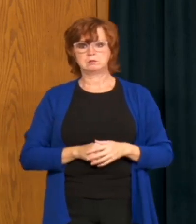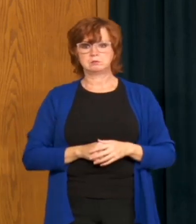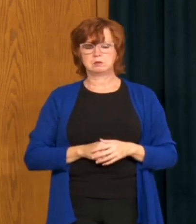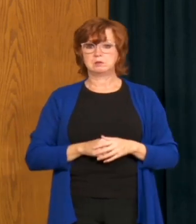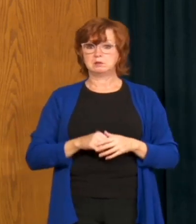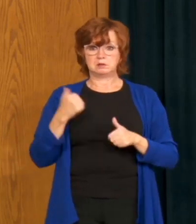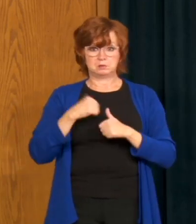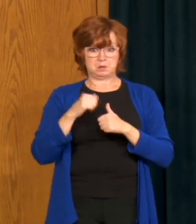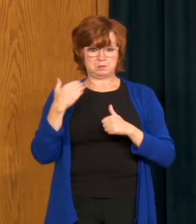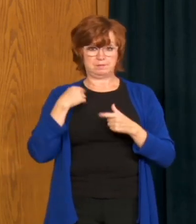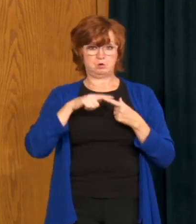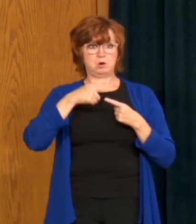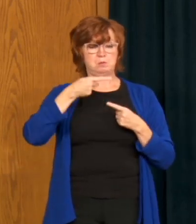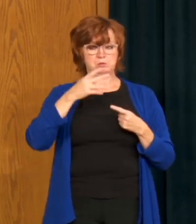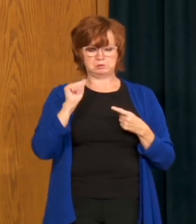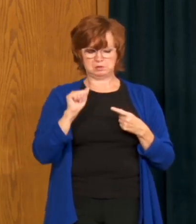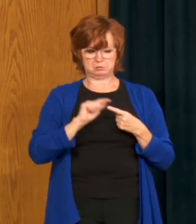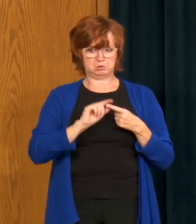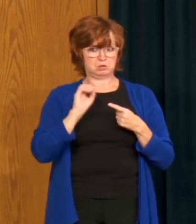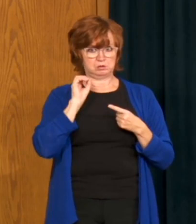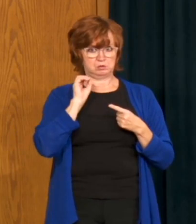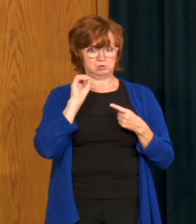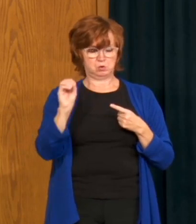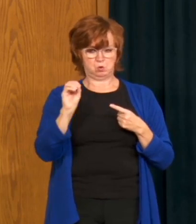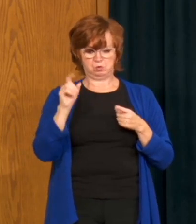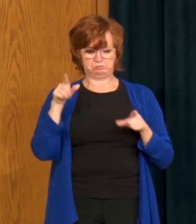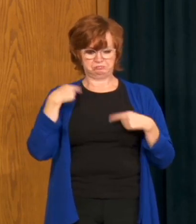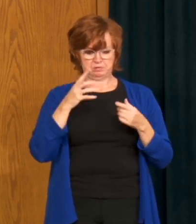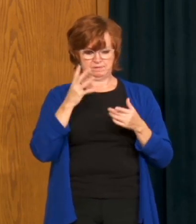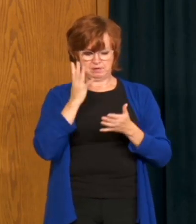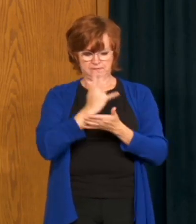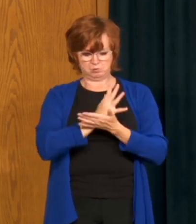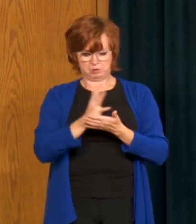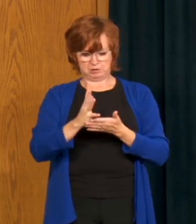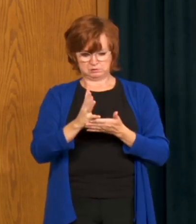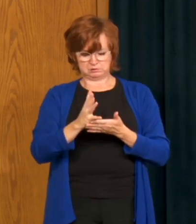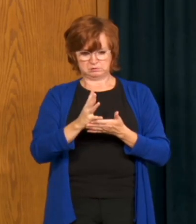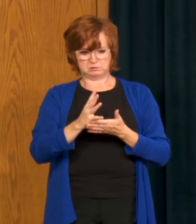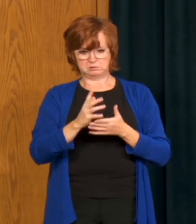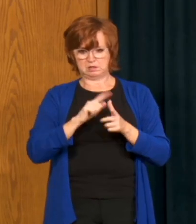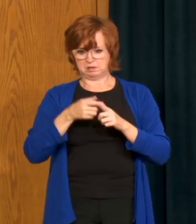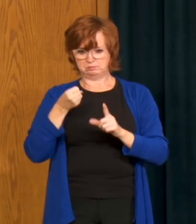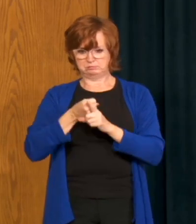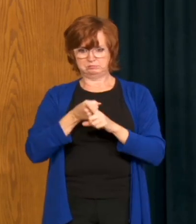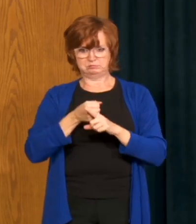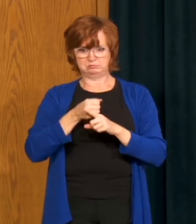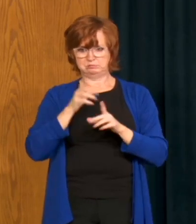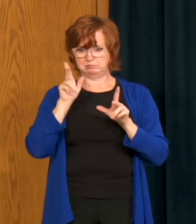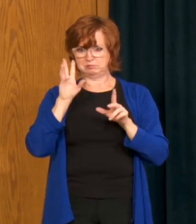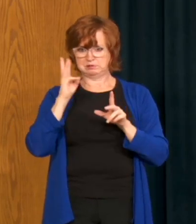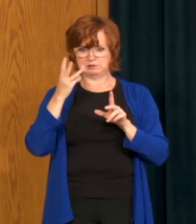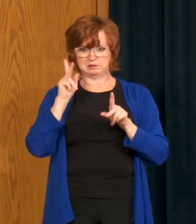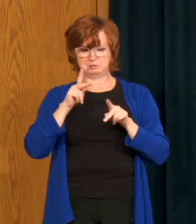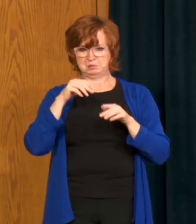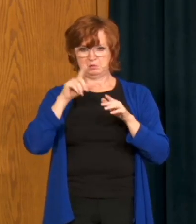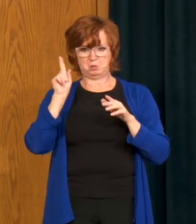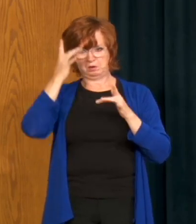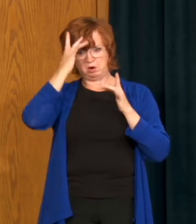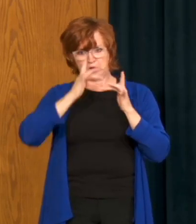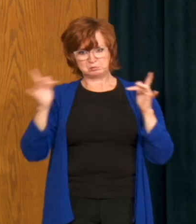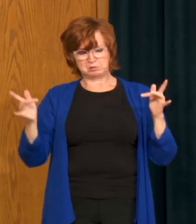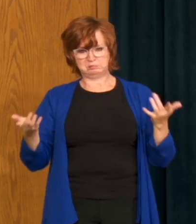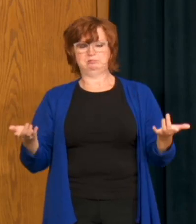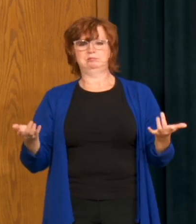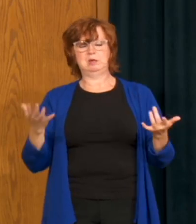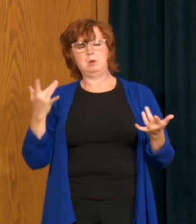PA had Prince Albert had no cases of 5 or 6 weeks, then it had 6 hospitalizations. They always see a lot of activity